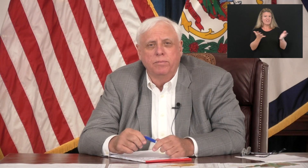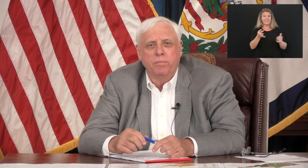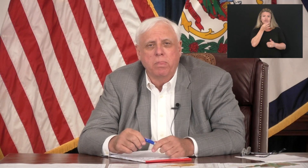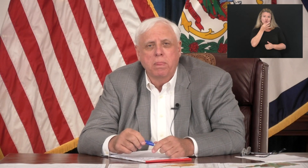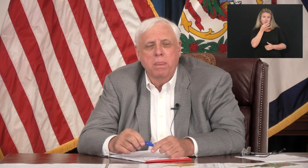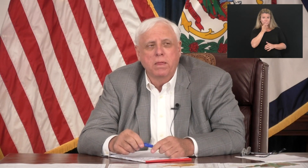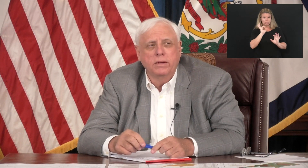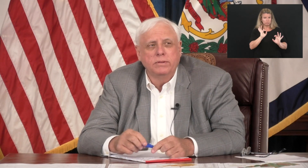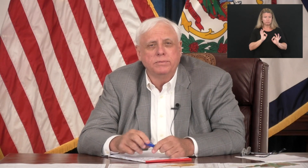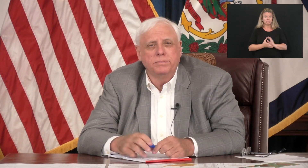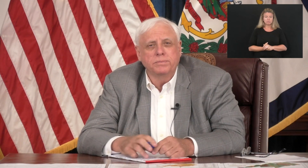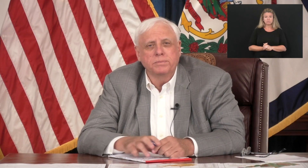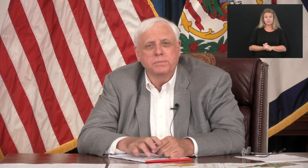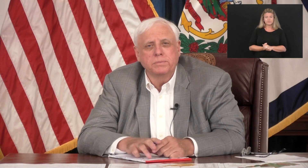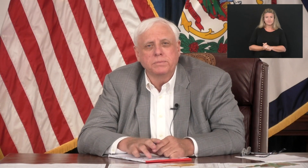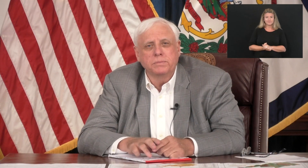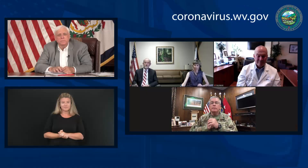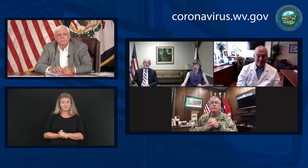soon.